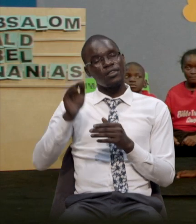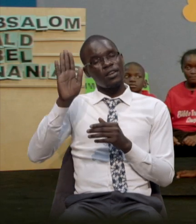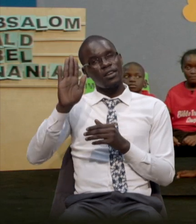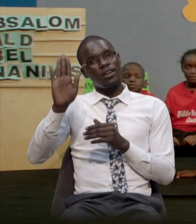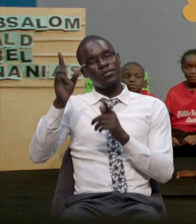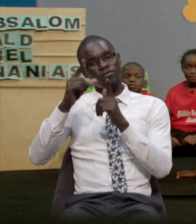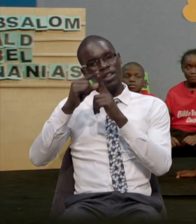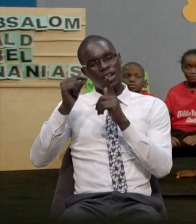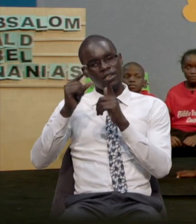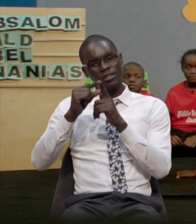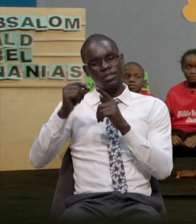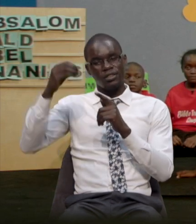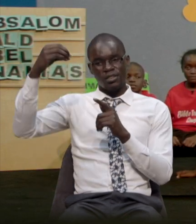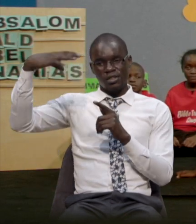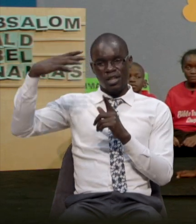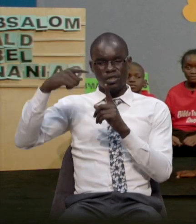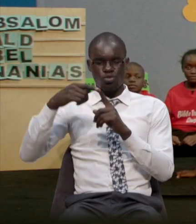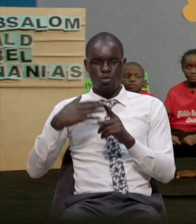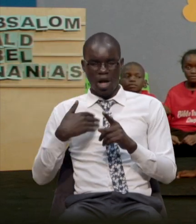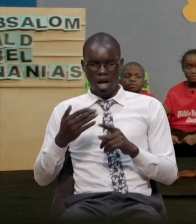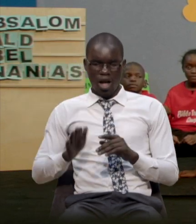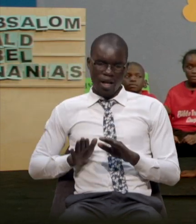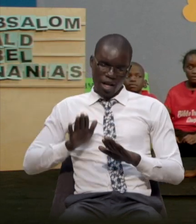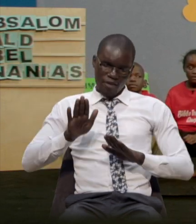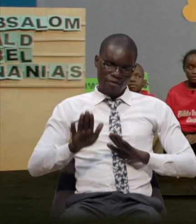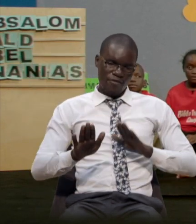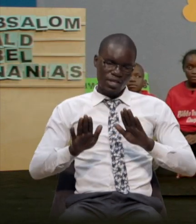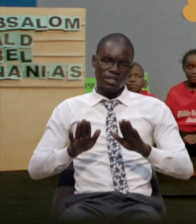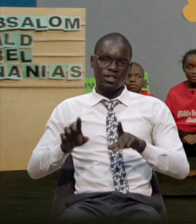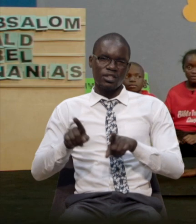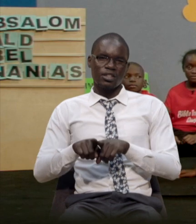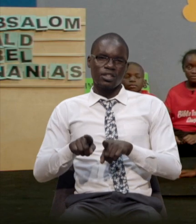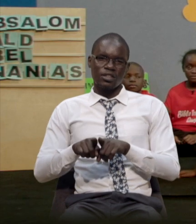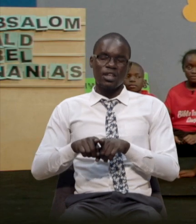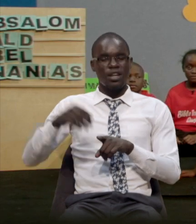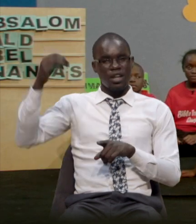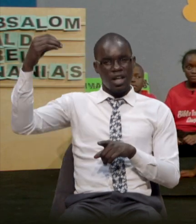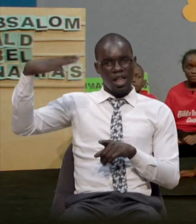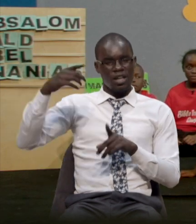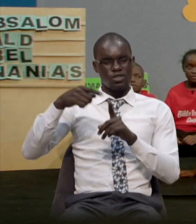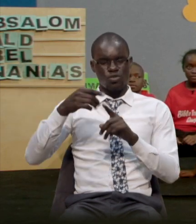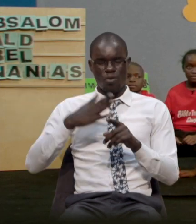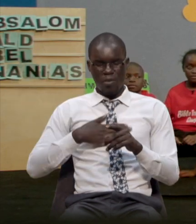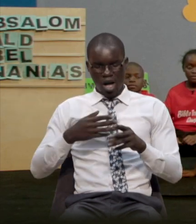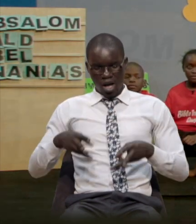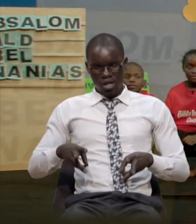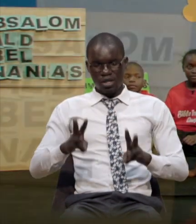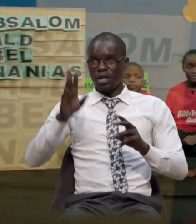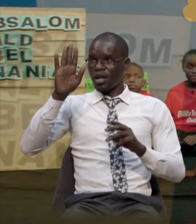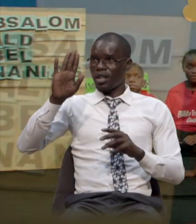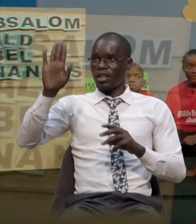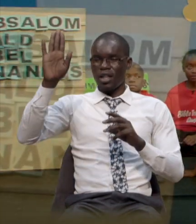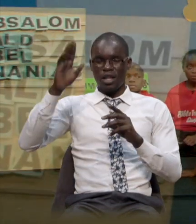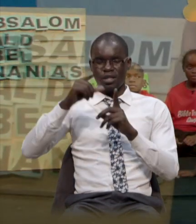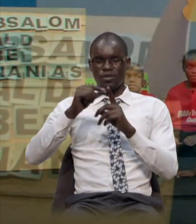is a lamp unto my feet, and a light unto my path. Thy word is